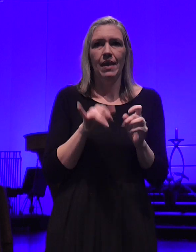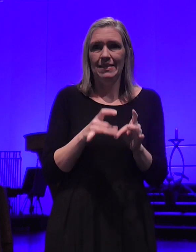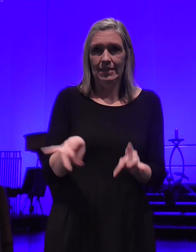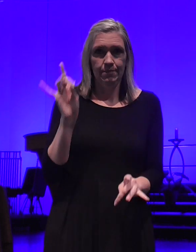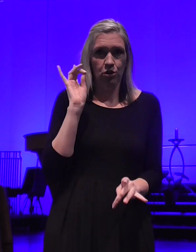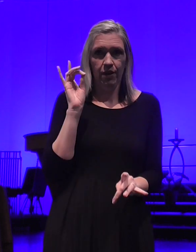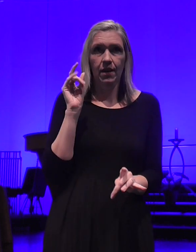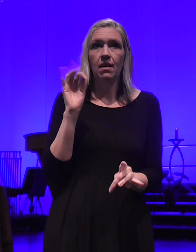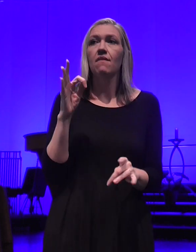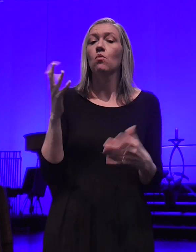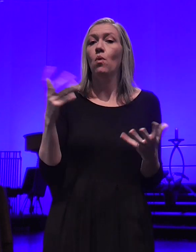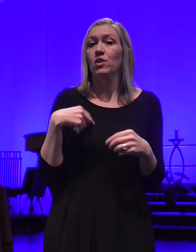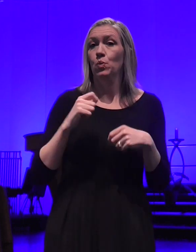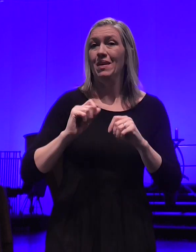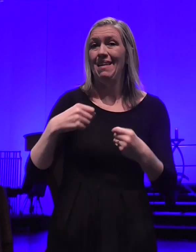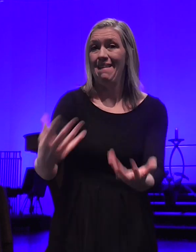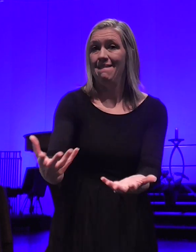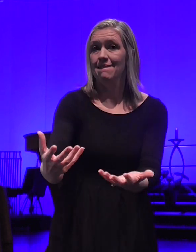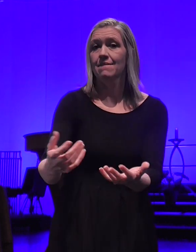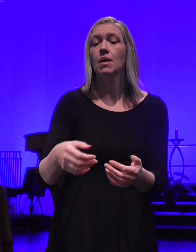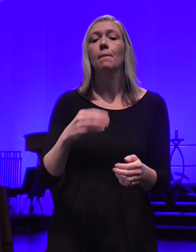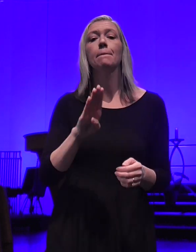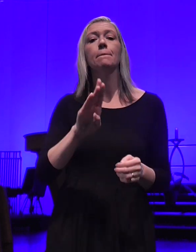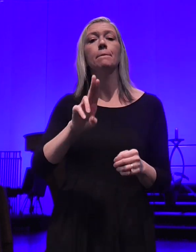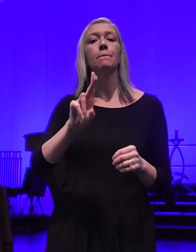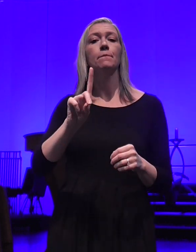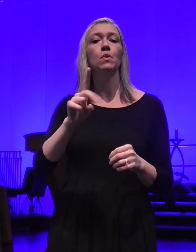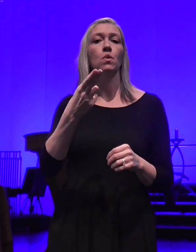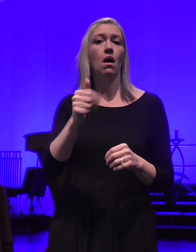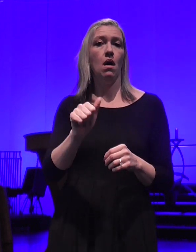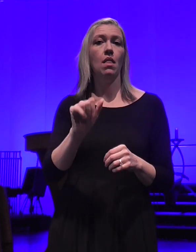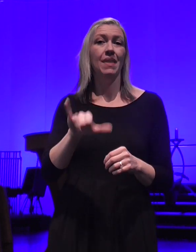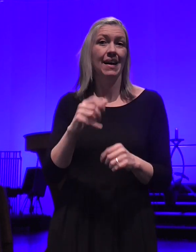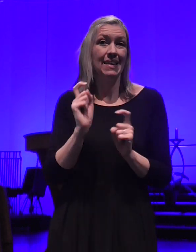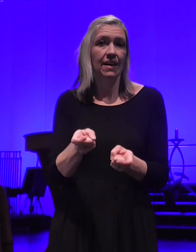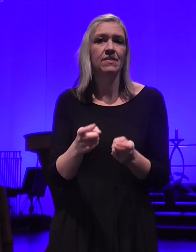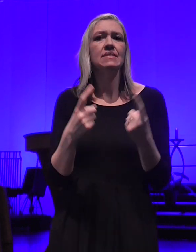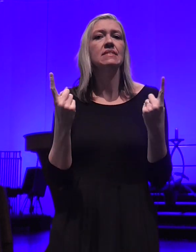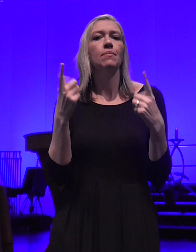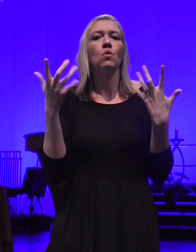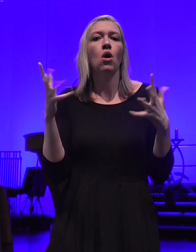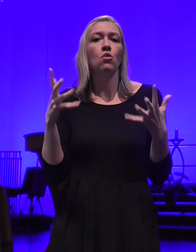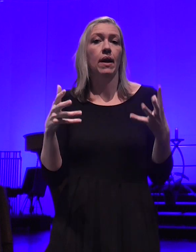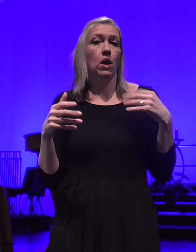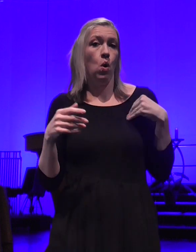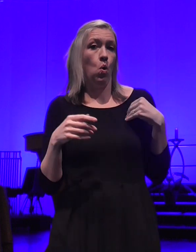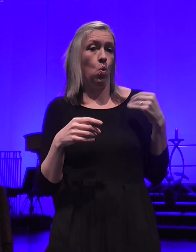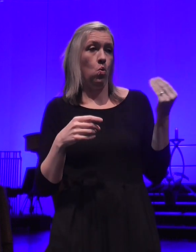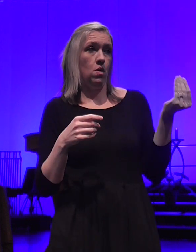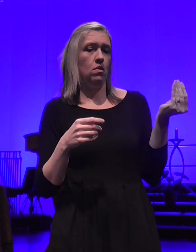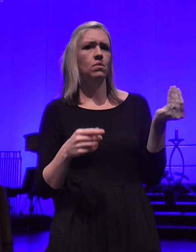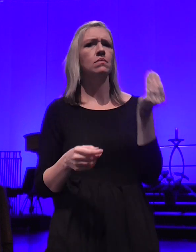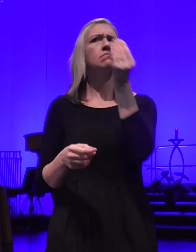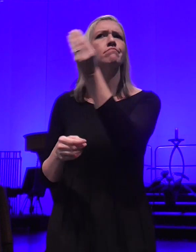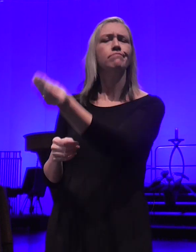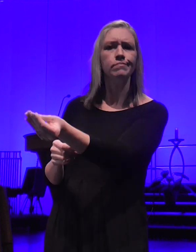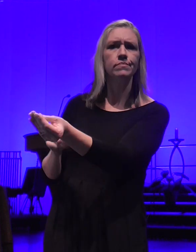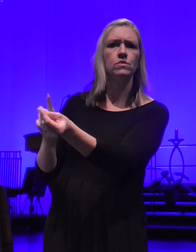that which you have given away. The Buddha's gift is something you already own that you give to a loved one.